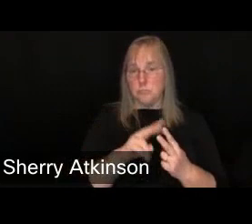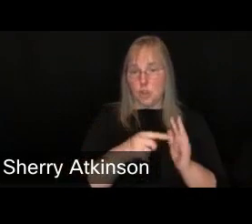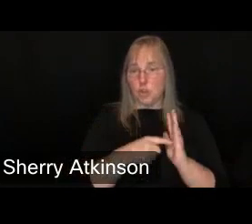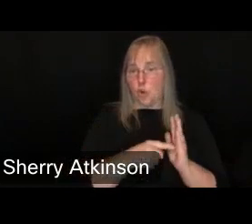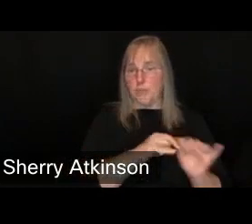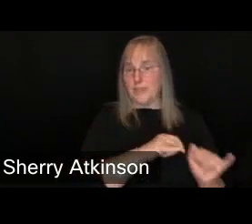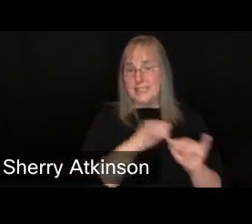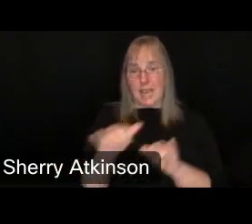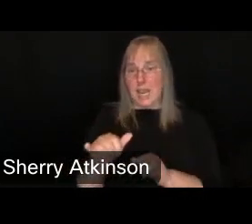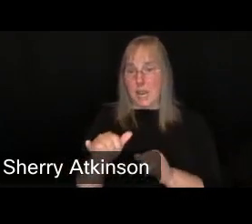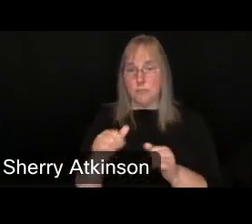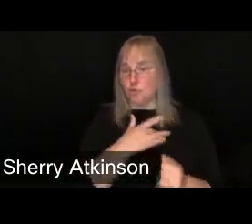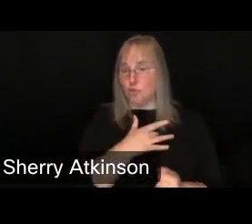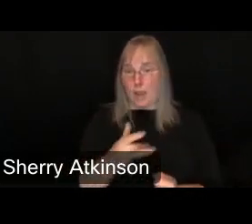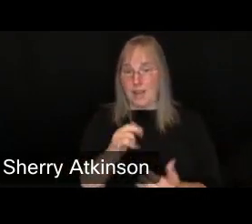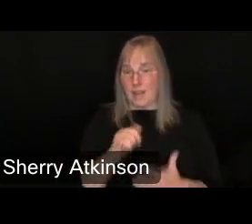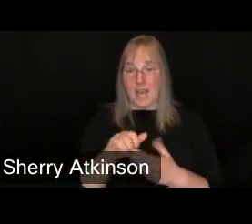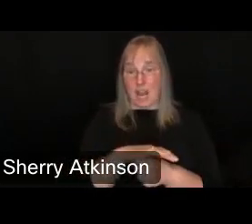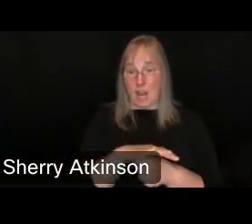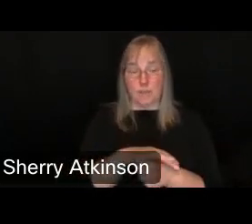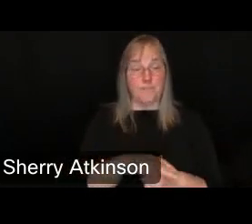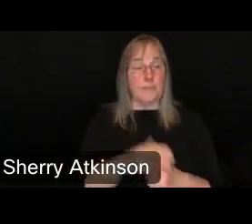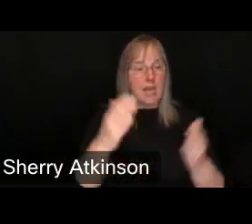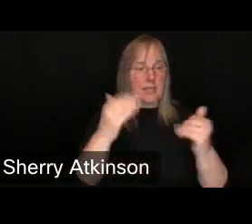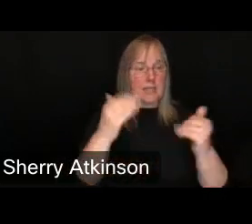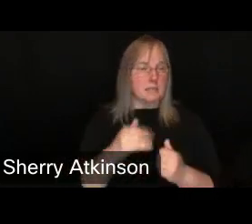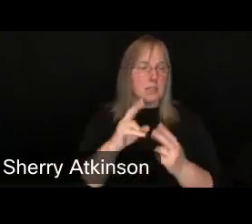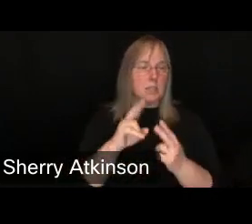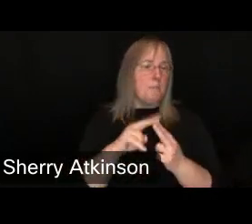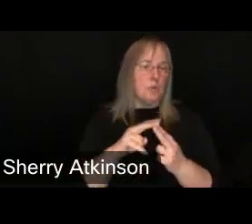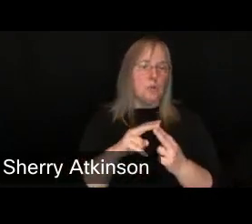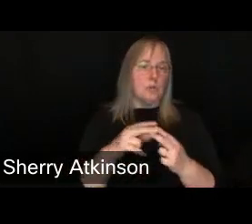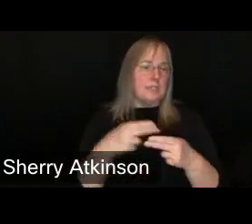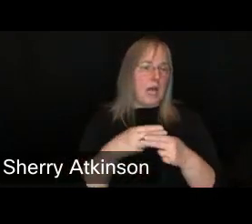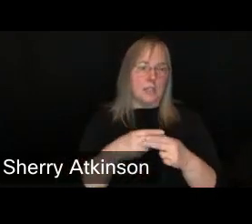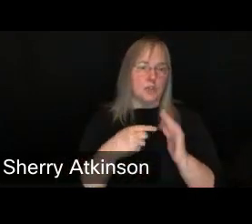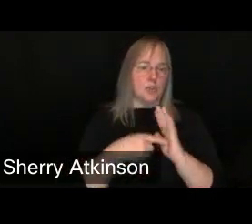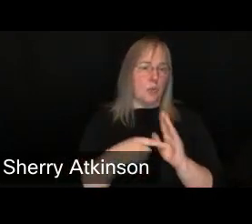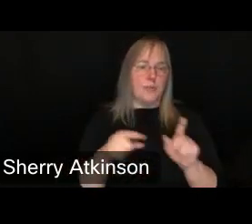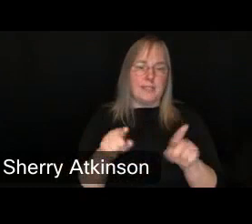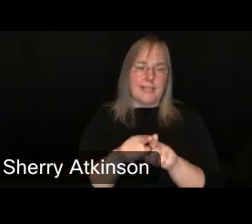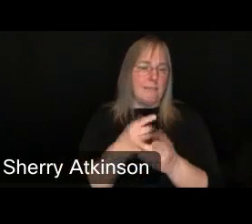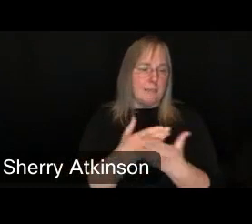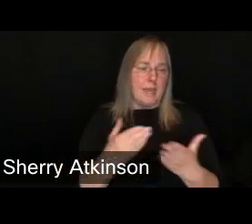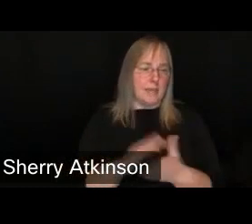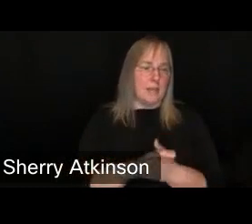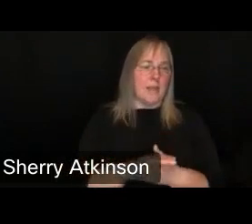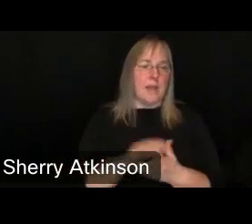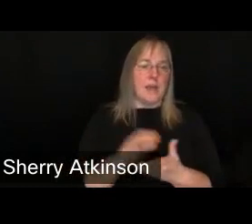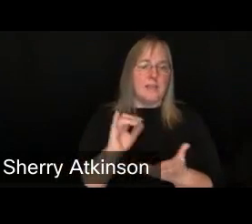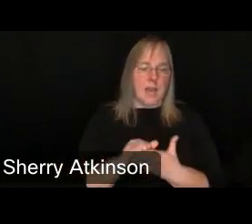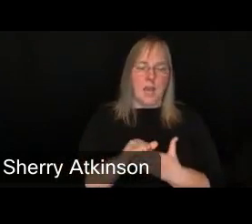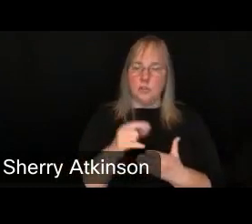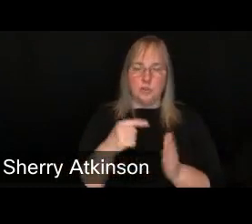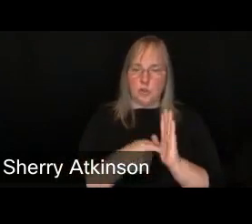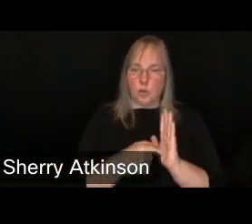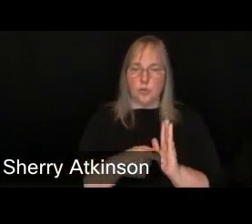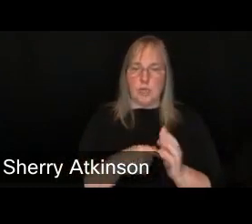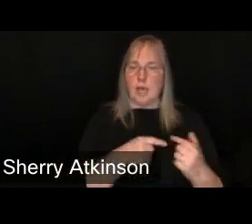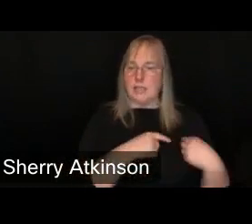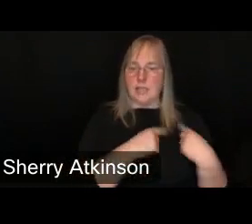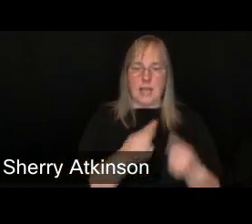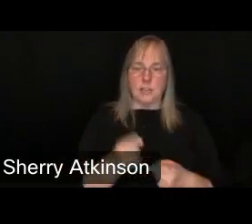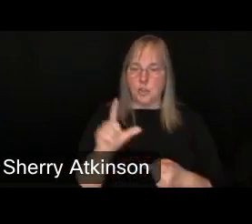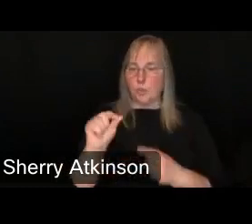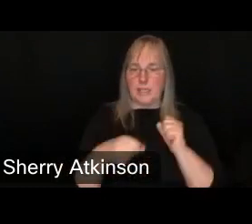On the next couple of slides, basically saying the same thing, is showing the last 20-year period by different